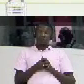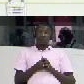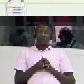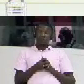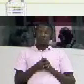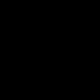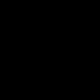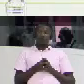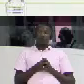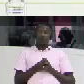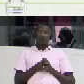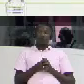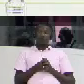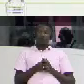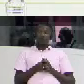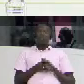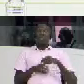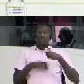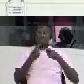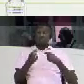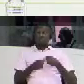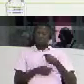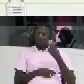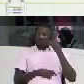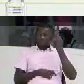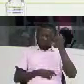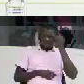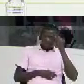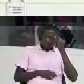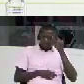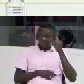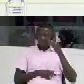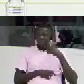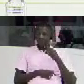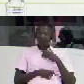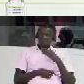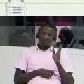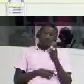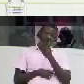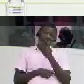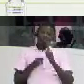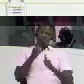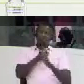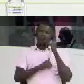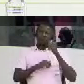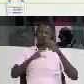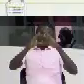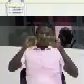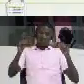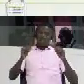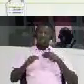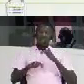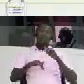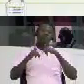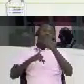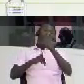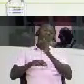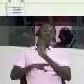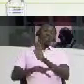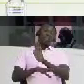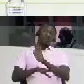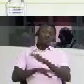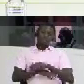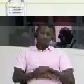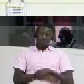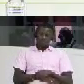high command, then to but decide when they fall out, go back to your offices until later. Then I will